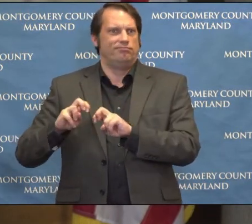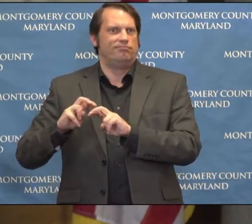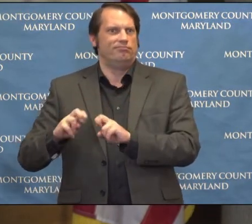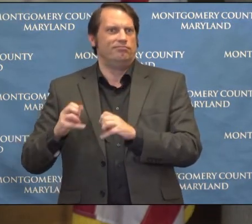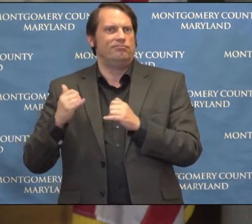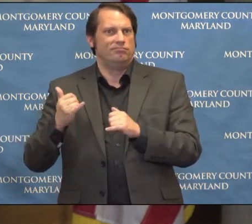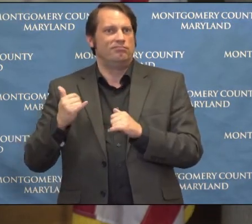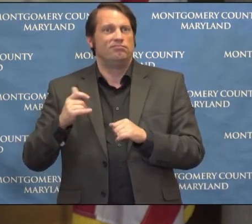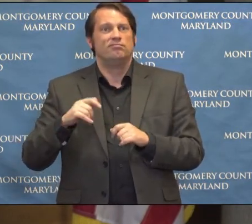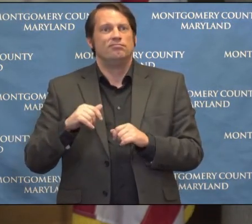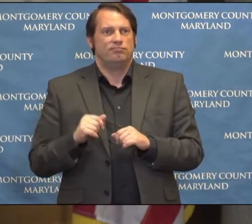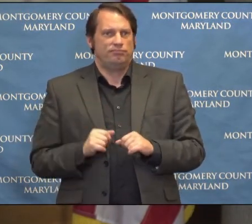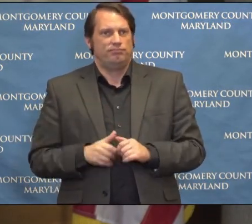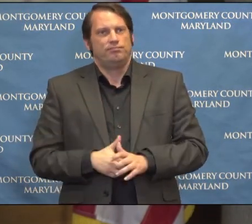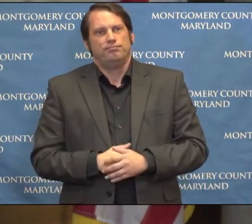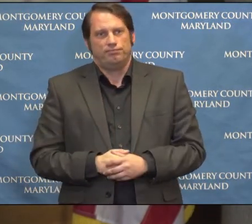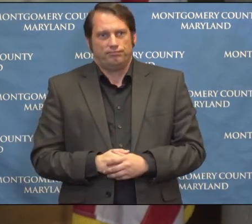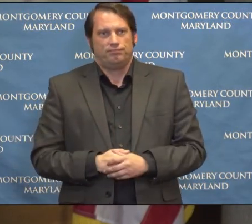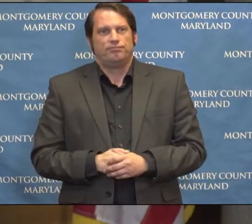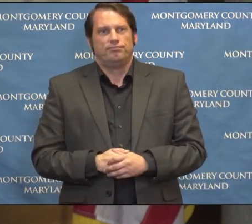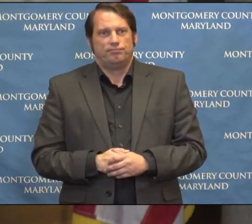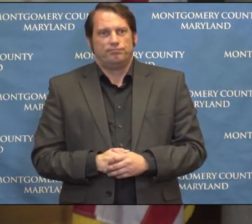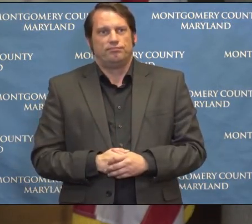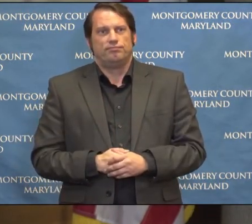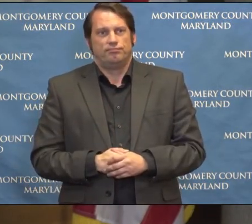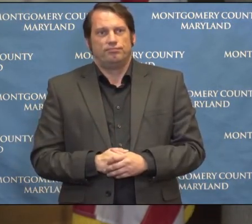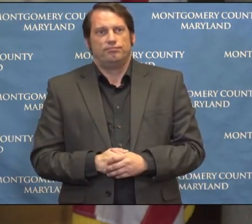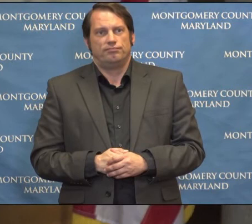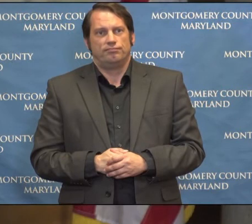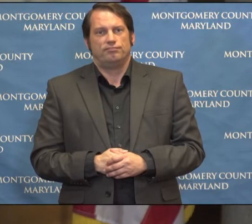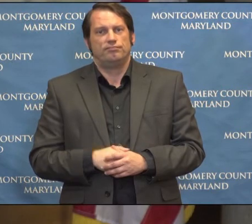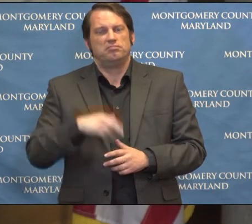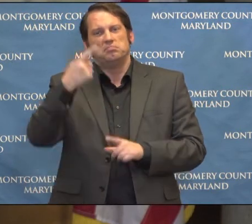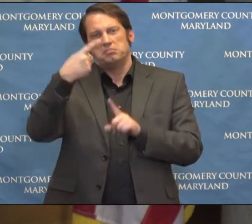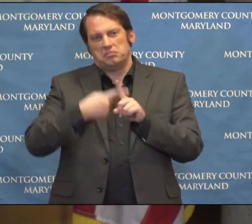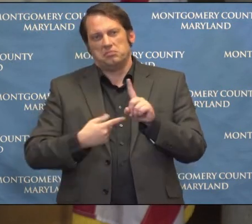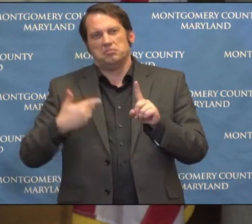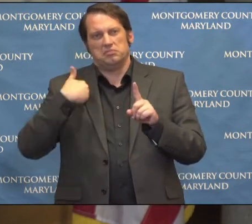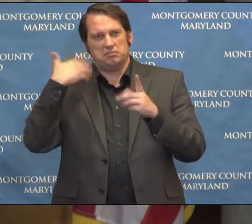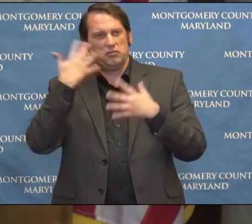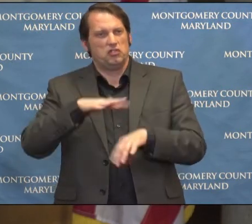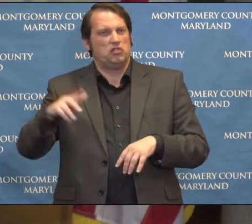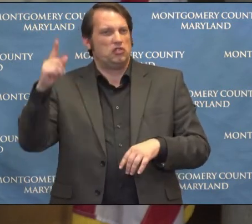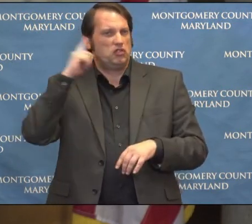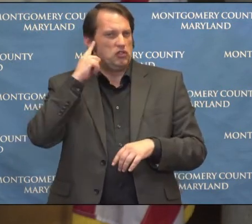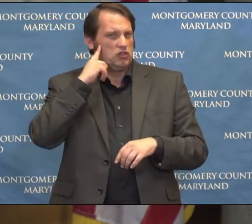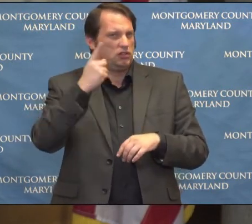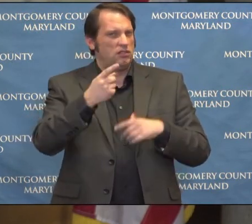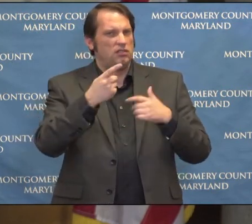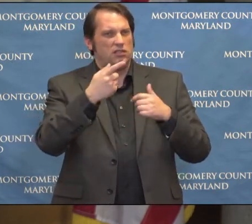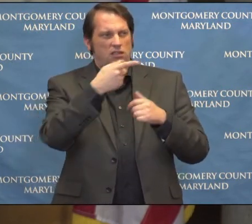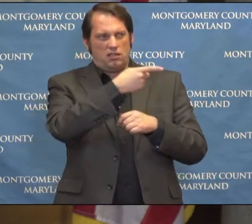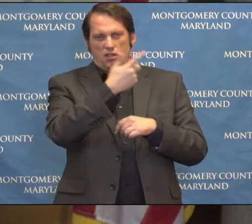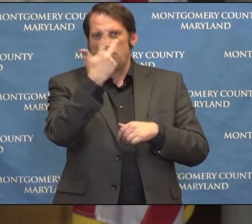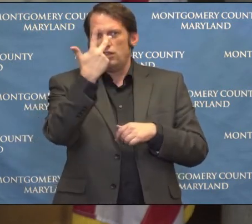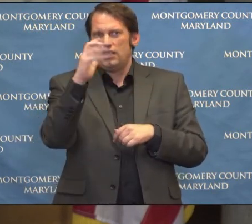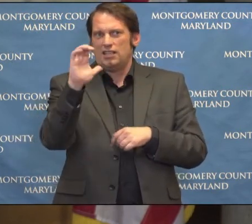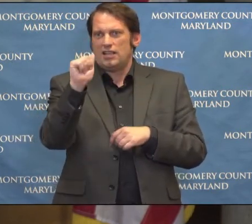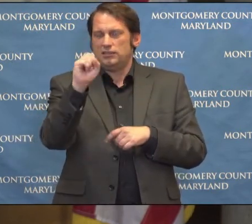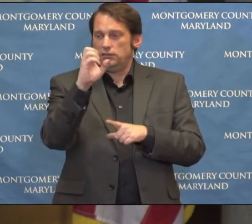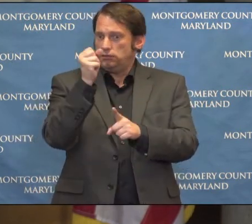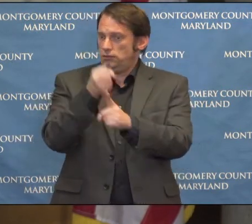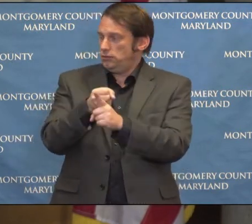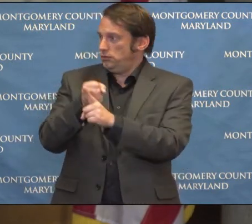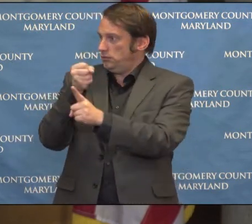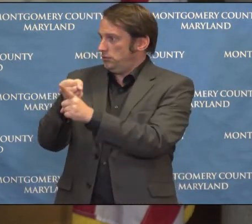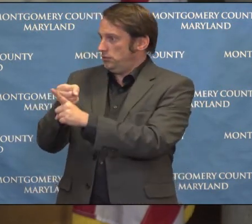ago, I heard on the television that the first three cases of COVID-19 were in Montgomery County. It was